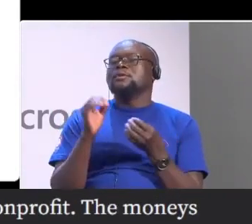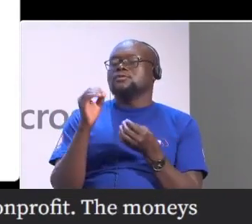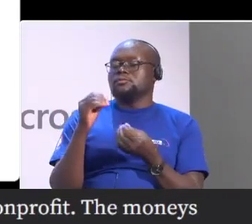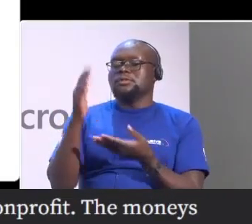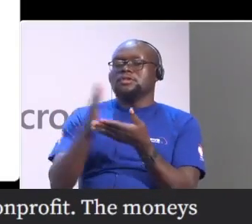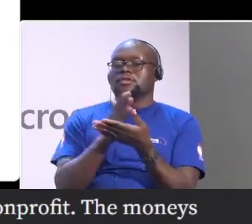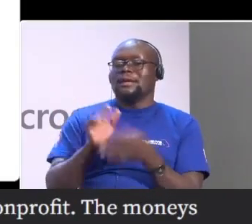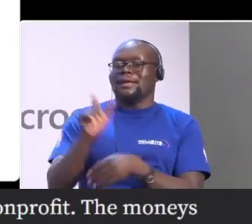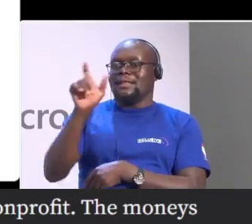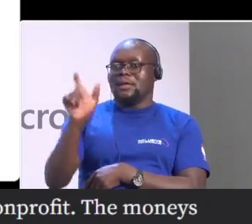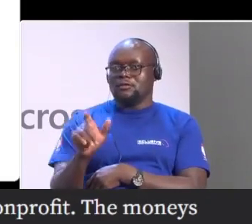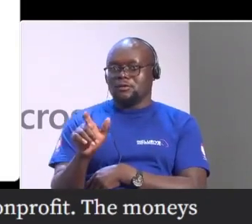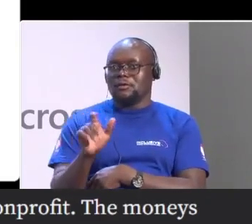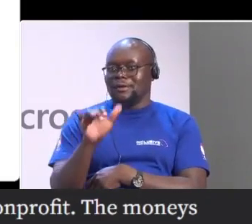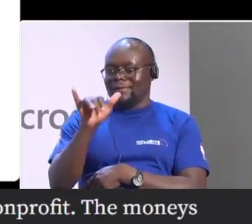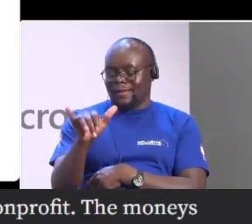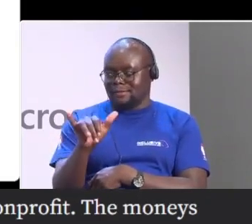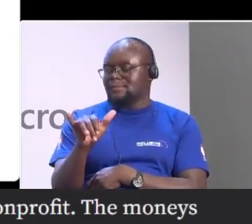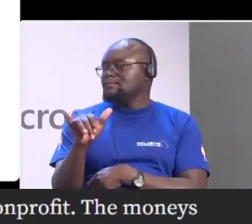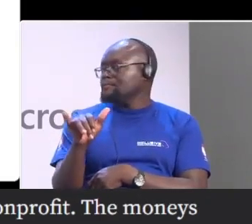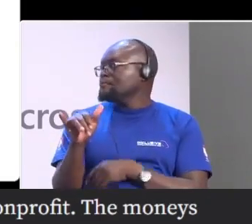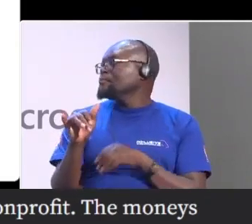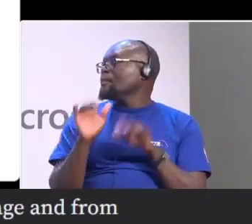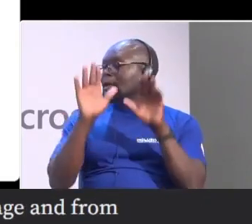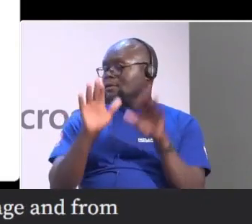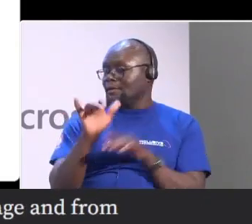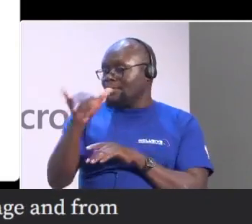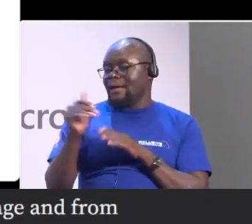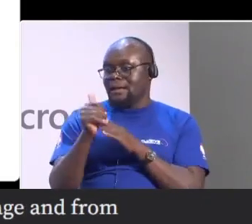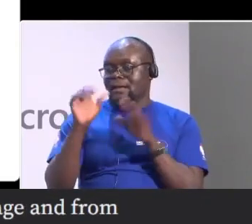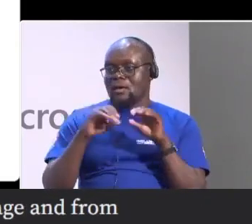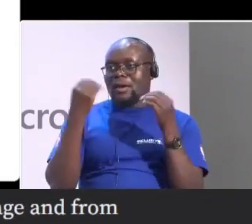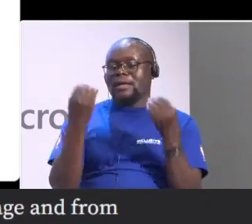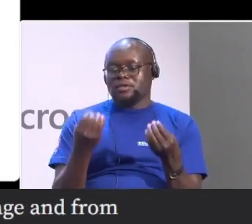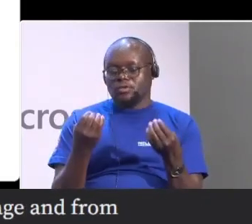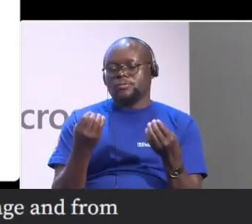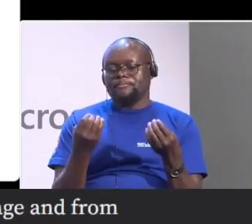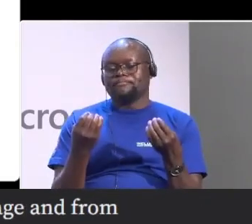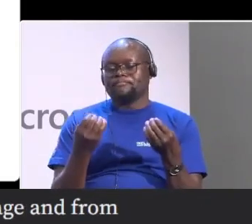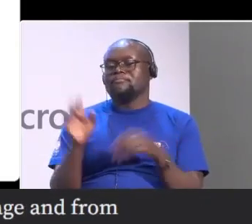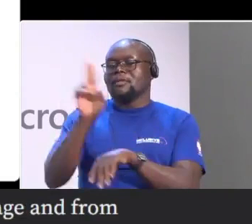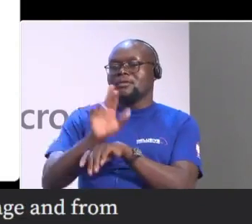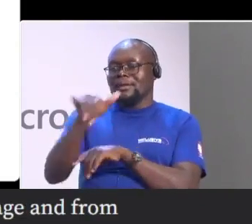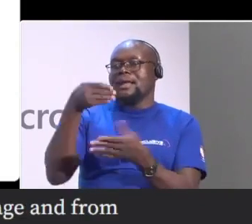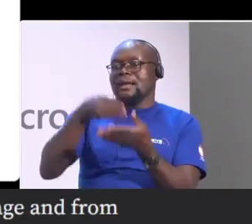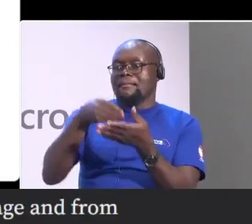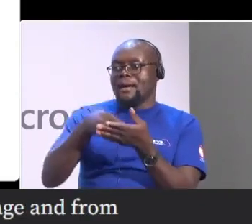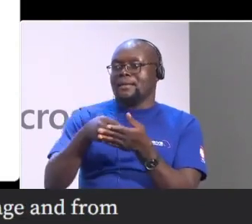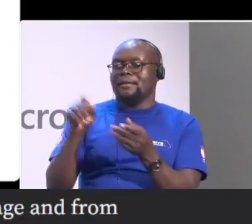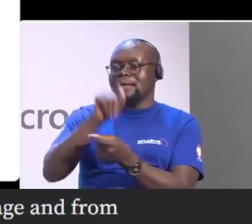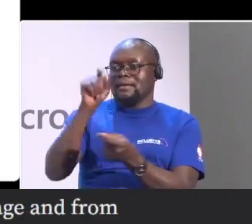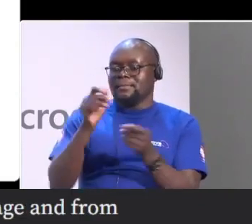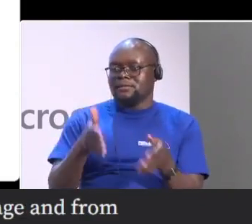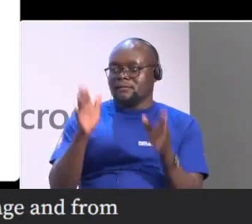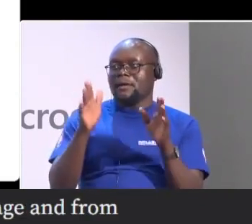region. Now, it's critical that lead organization uses that money in a very specific